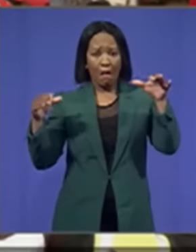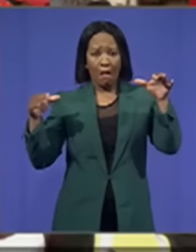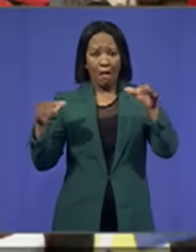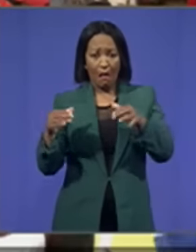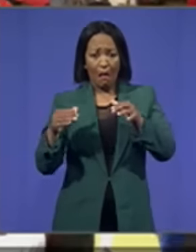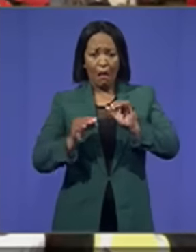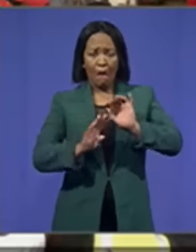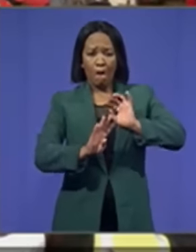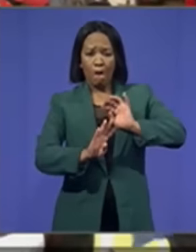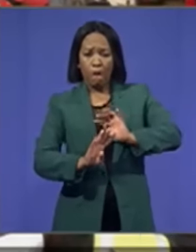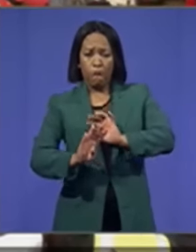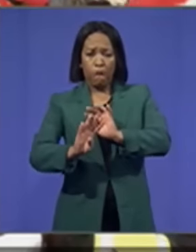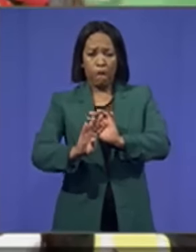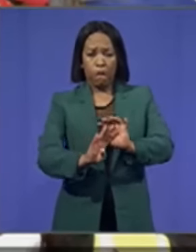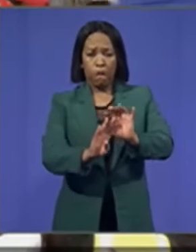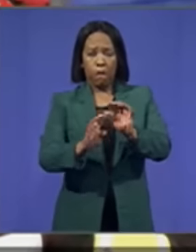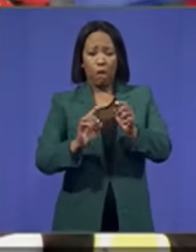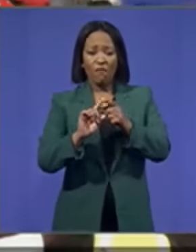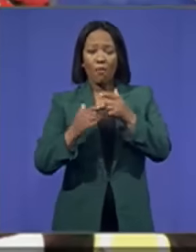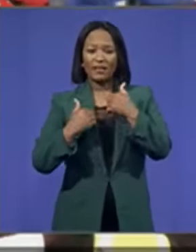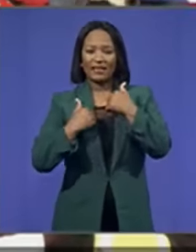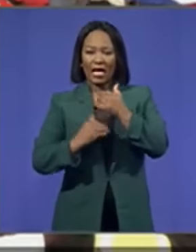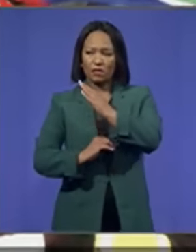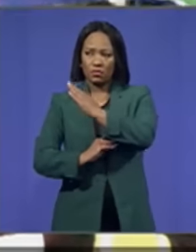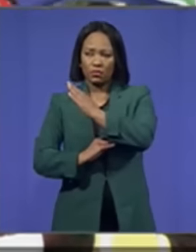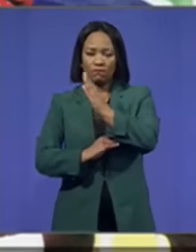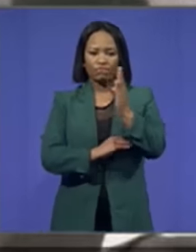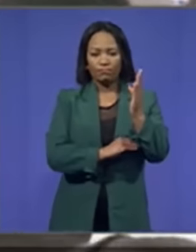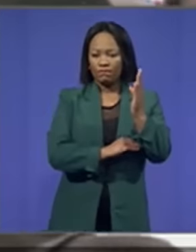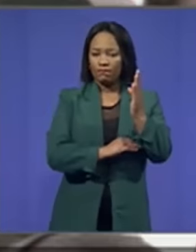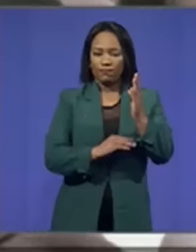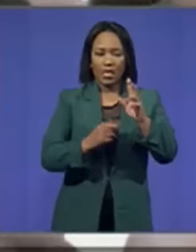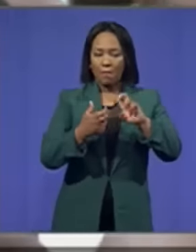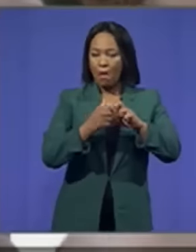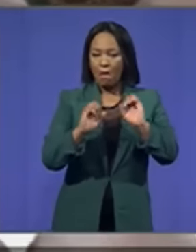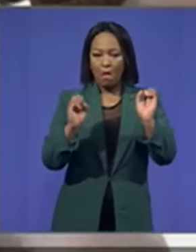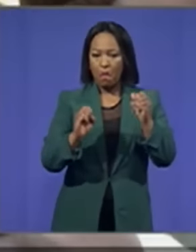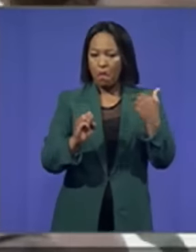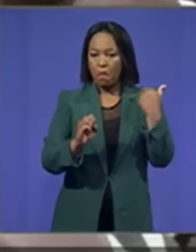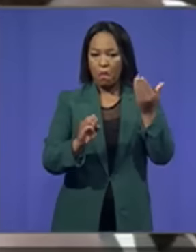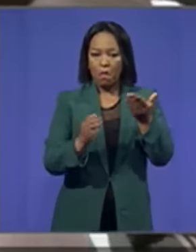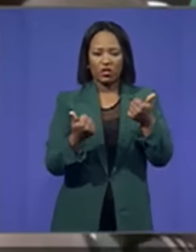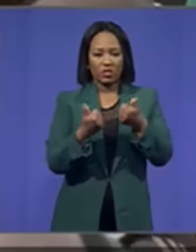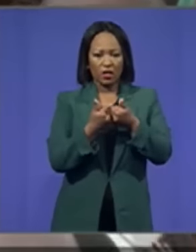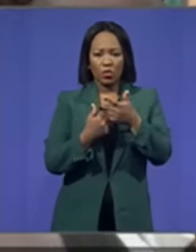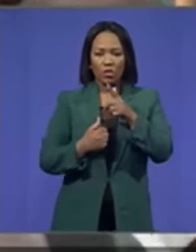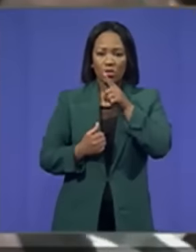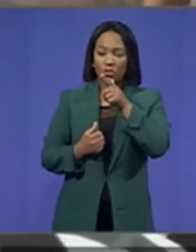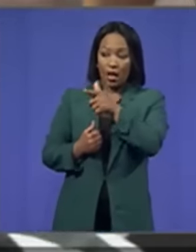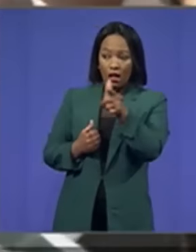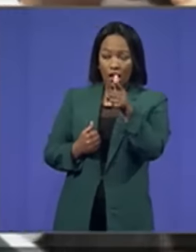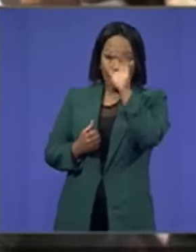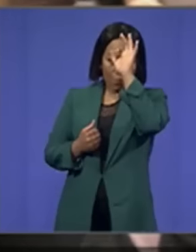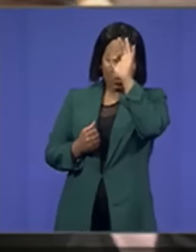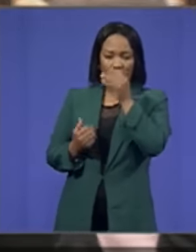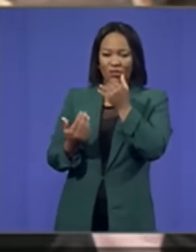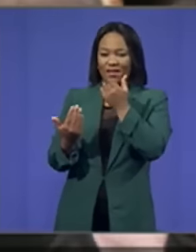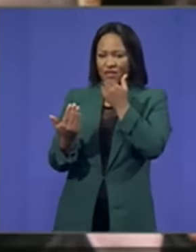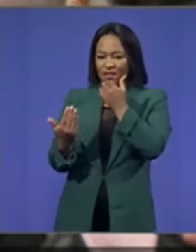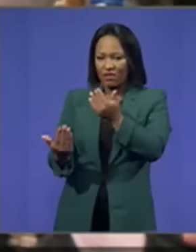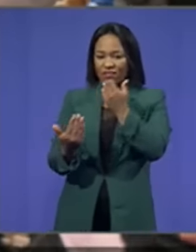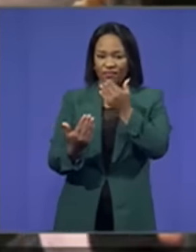finish without any hiccups and incidents is what we had expected. And we say to our officers, we thank you for ensuring that